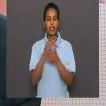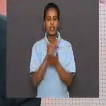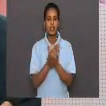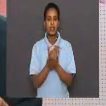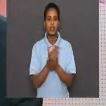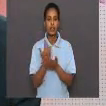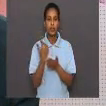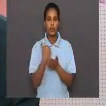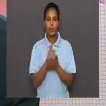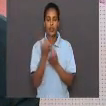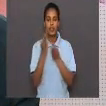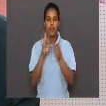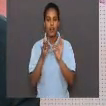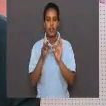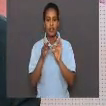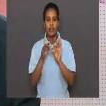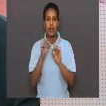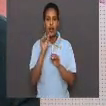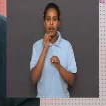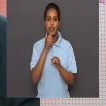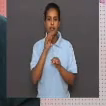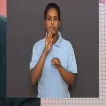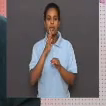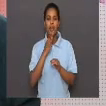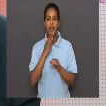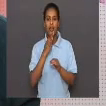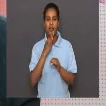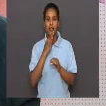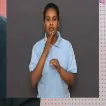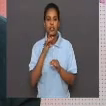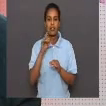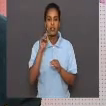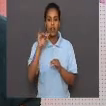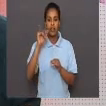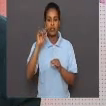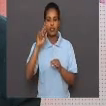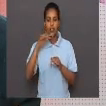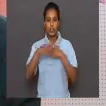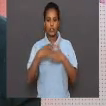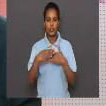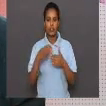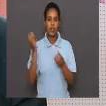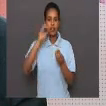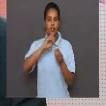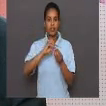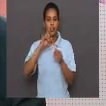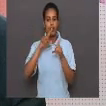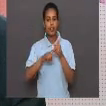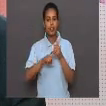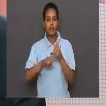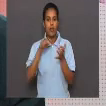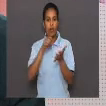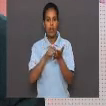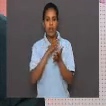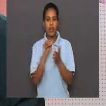lesson, we will define acid-base titration, as well as endpoint